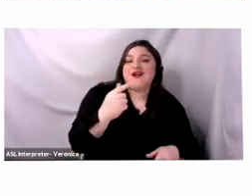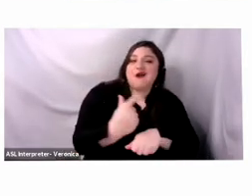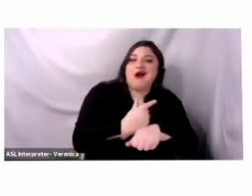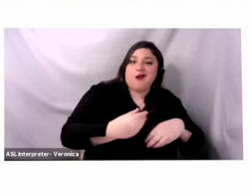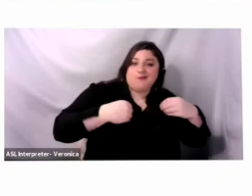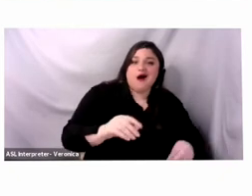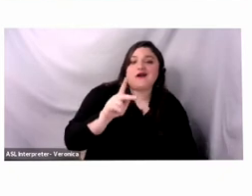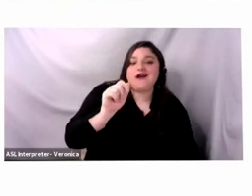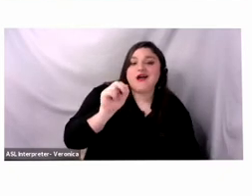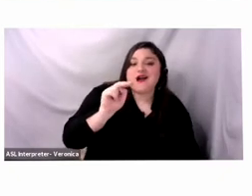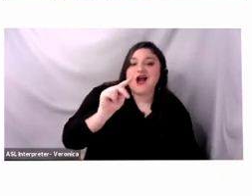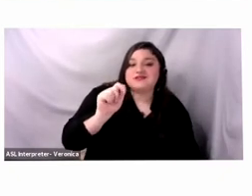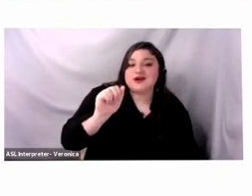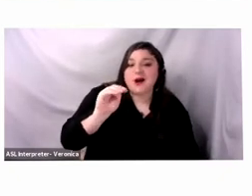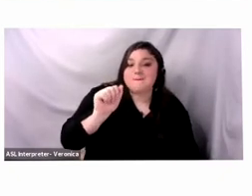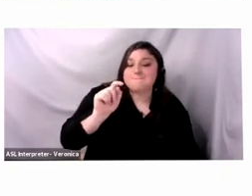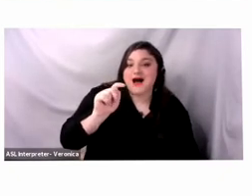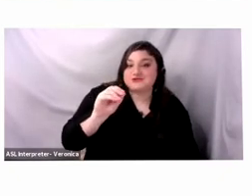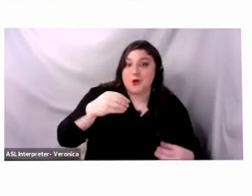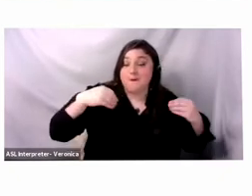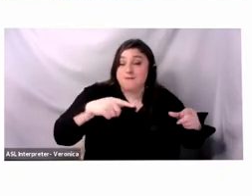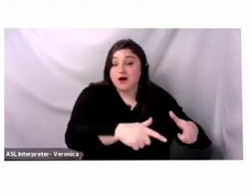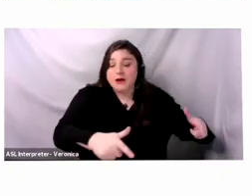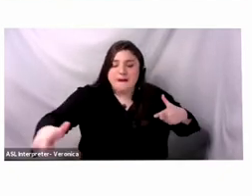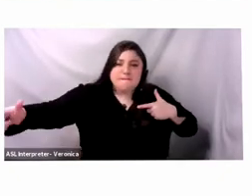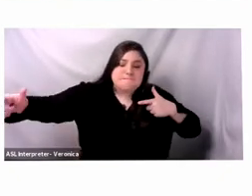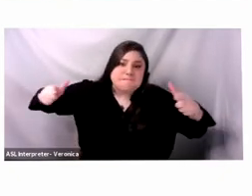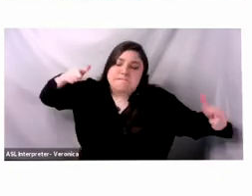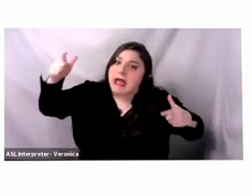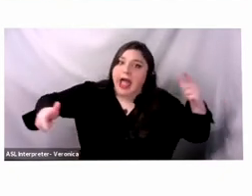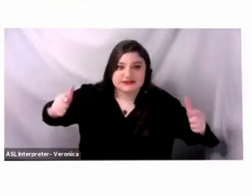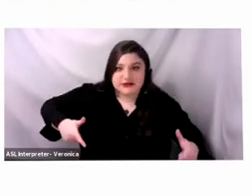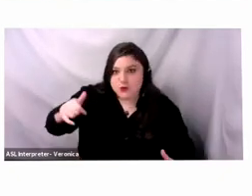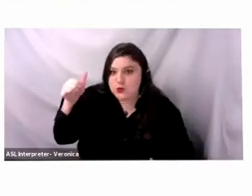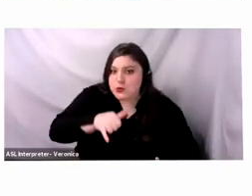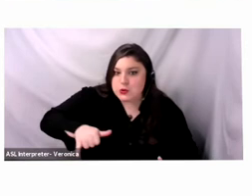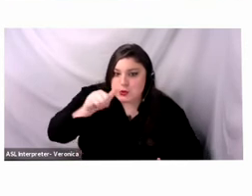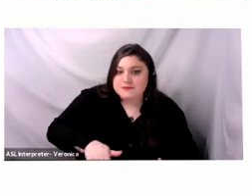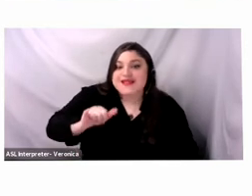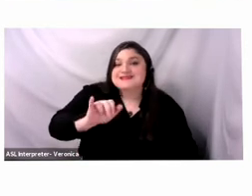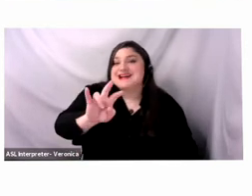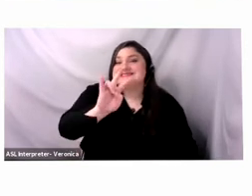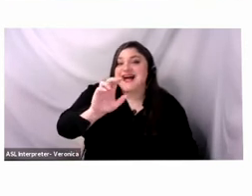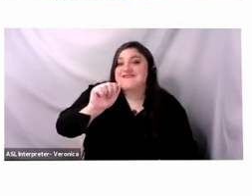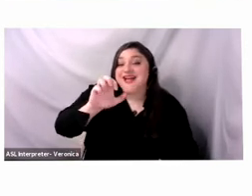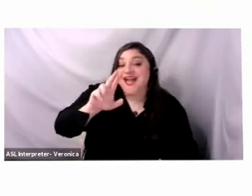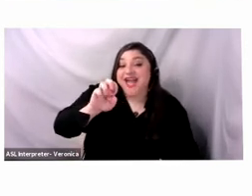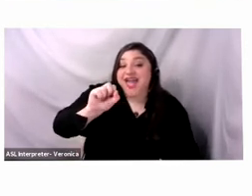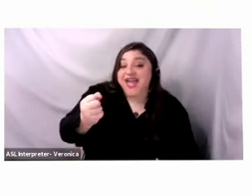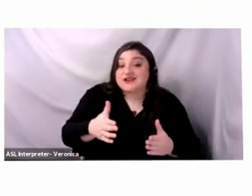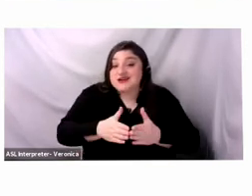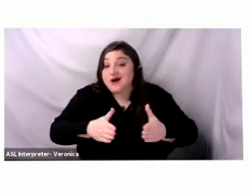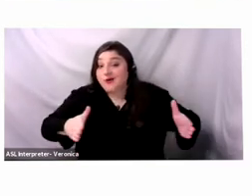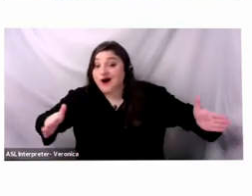a massive, and today the retailer side of Cantamanto is 7 acres in size, and the importer side, which is right next to it, is about